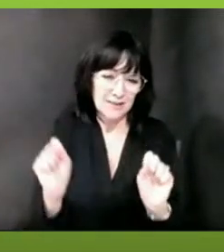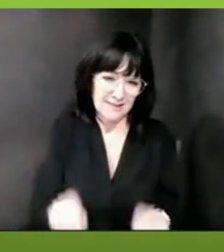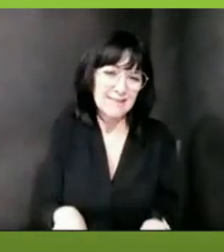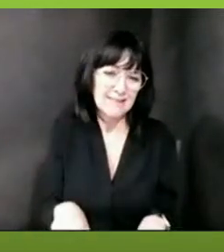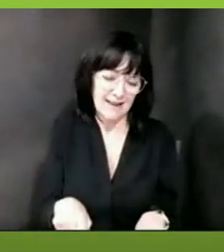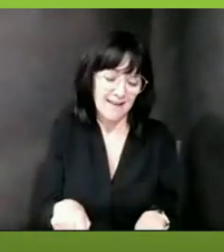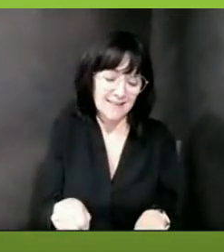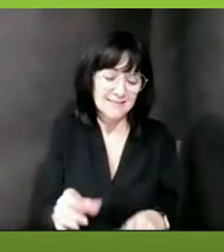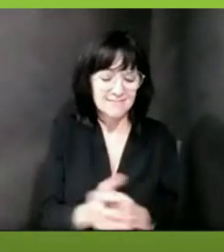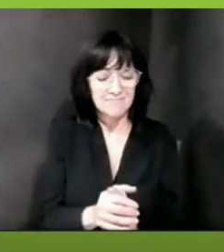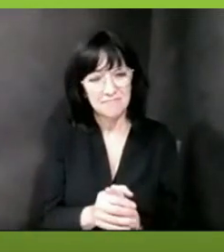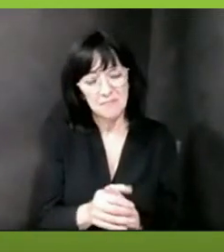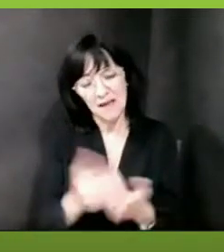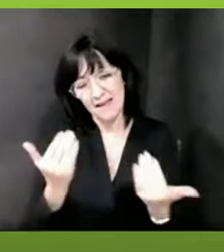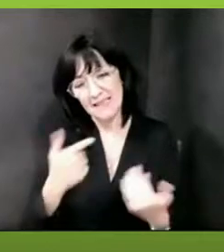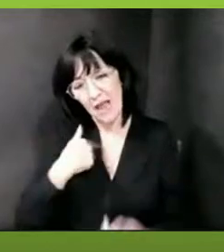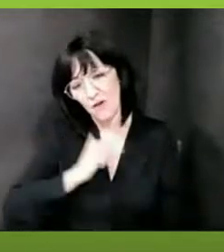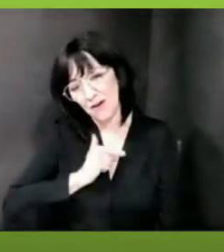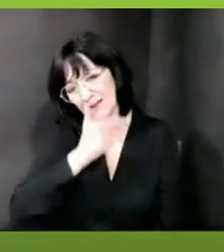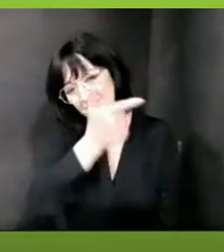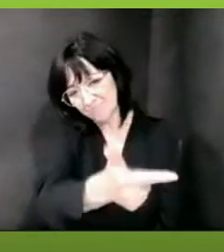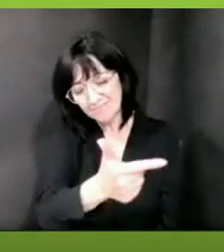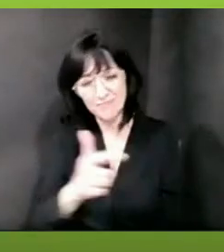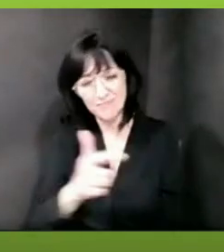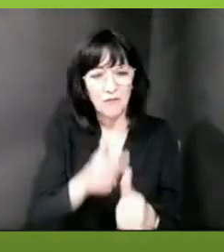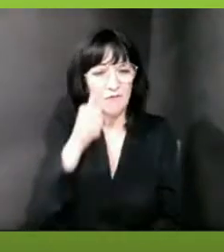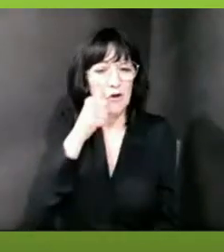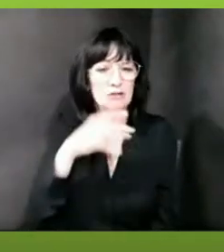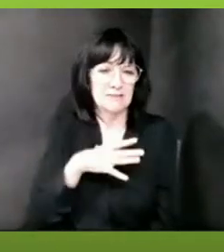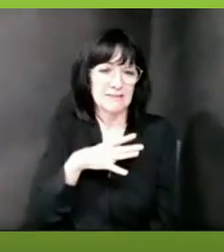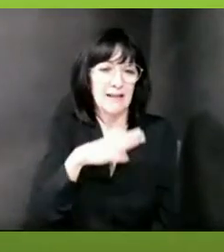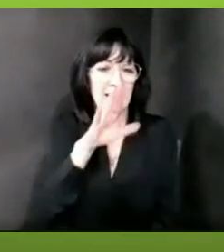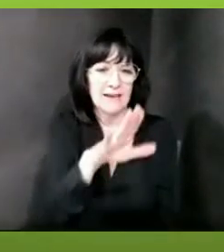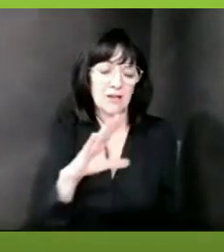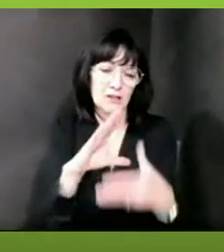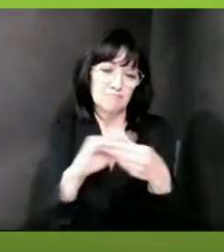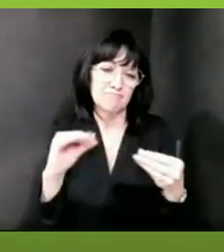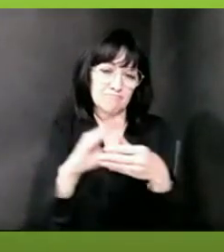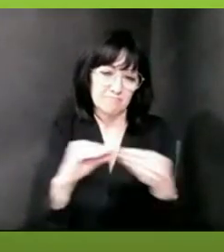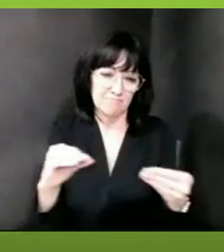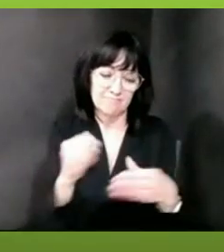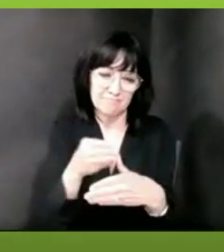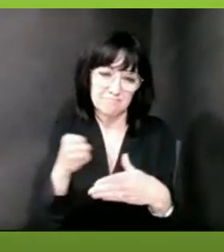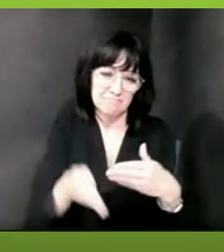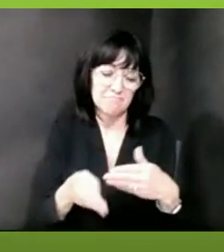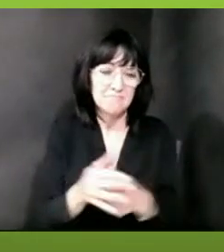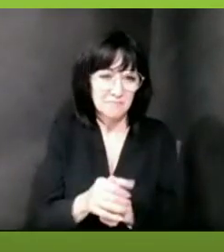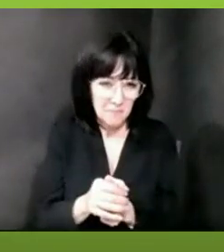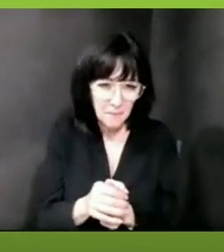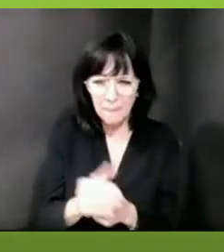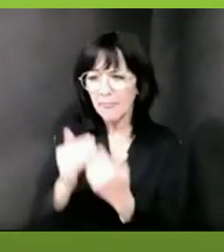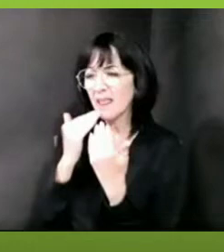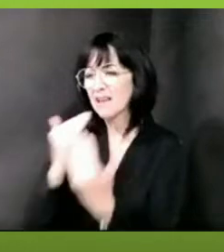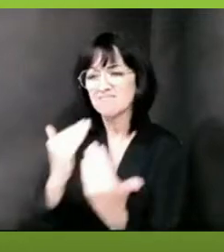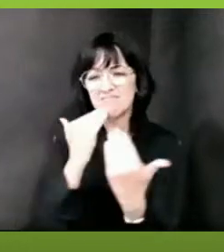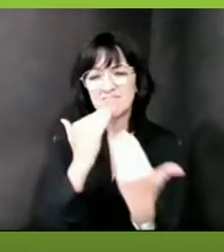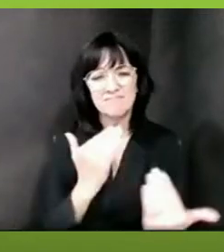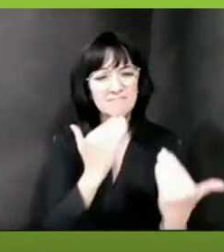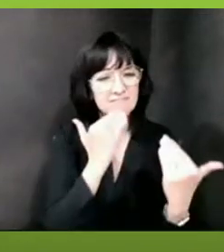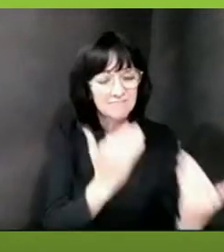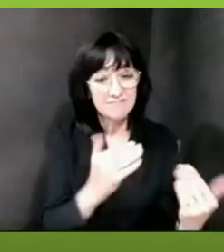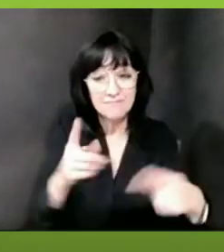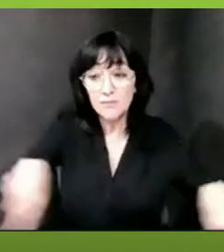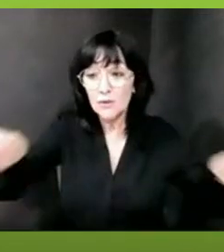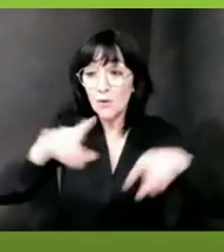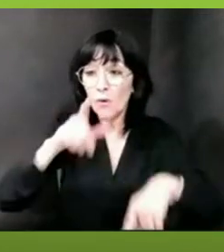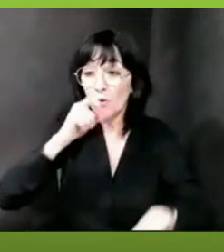to our First Lady to close our discussion. Thank you all. And thanks to everyone who joined us